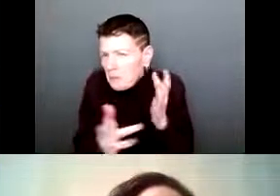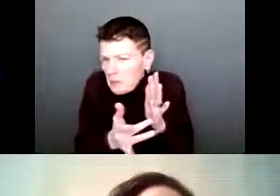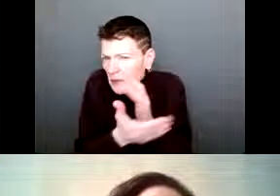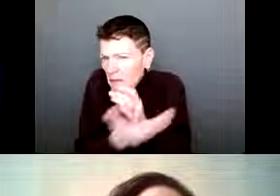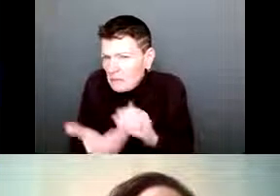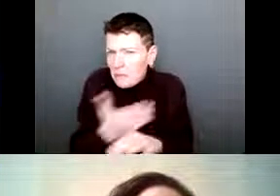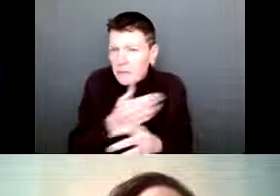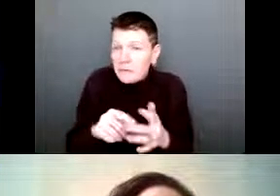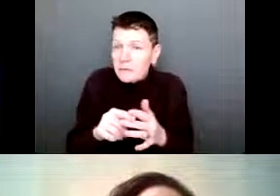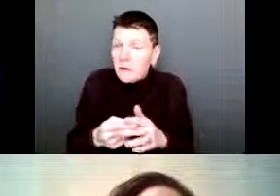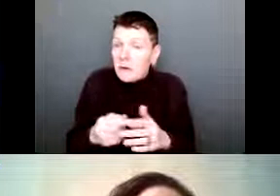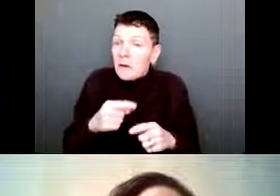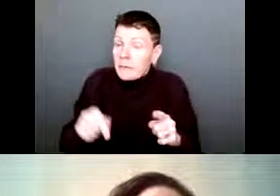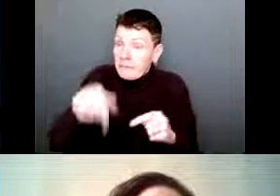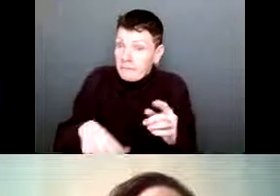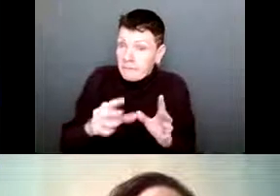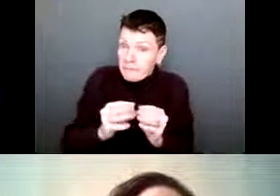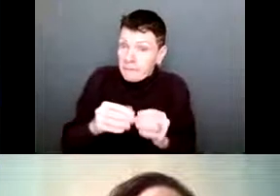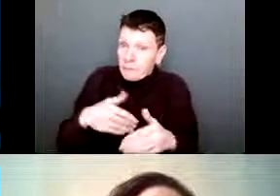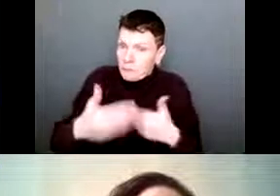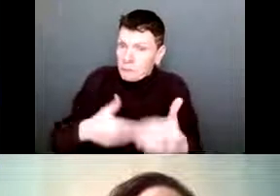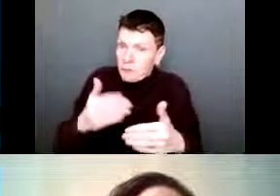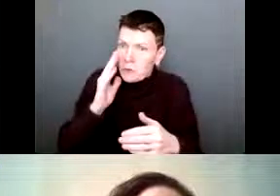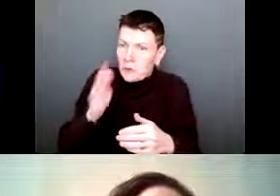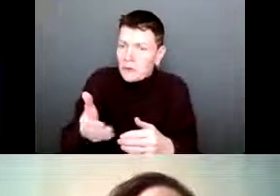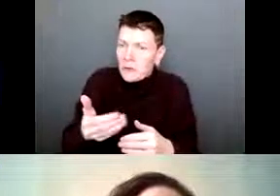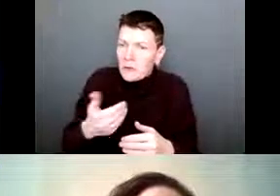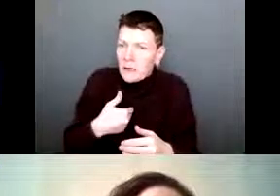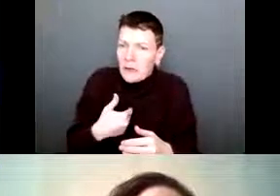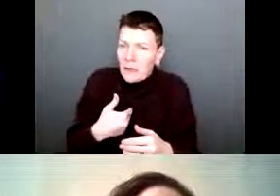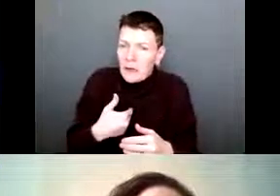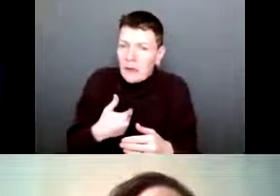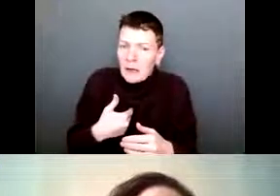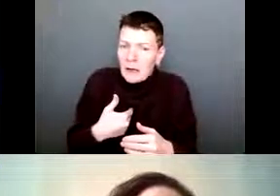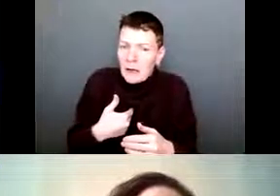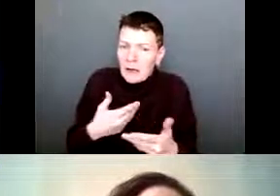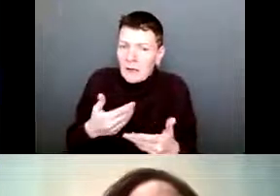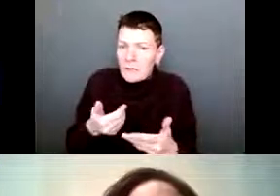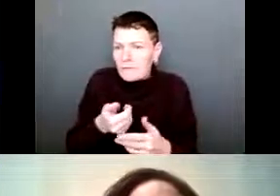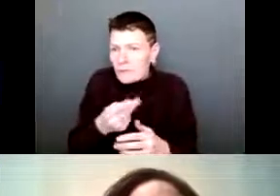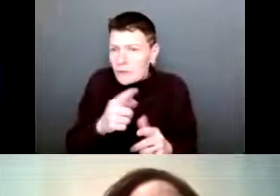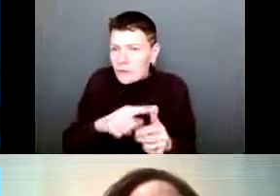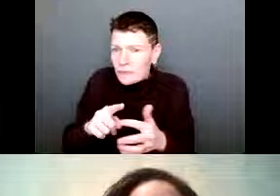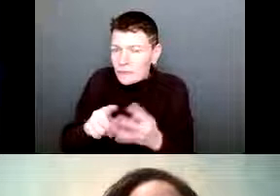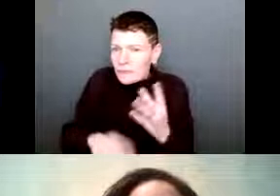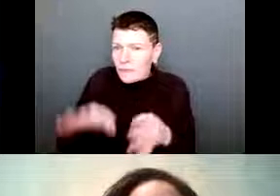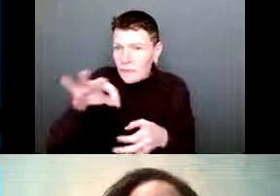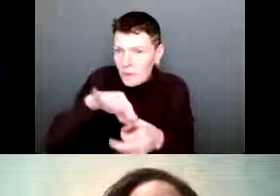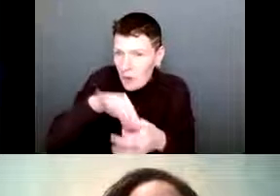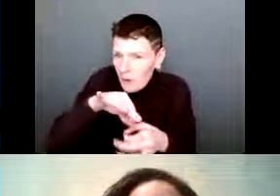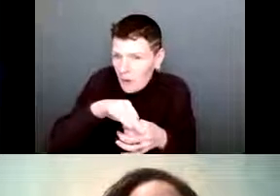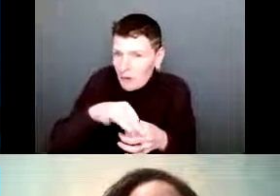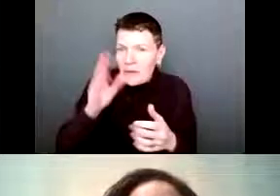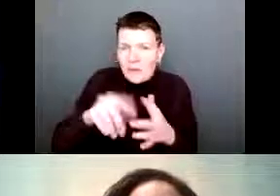But throughout the session, we will have a few polls, and we're going to start with our first poll now.